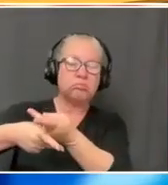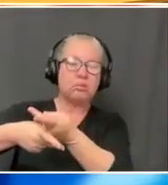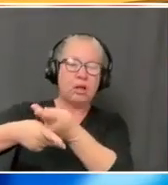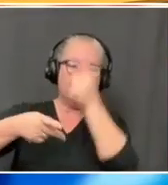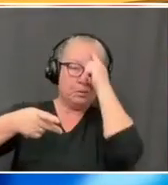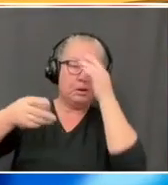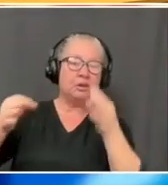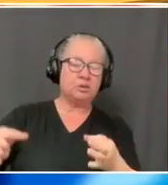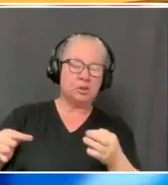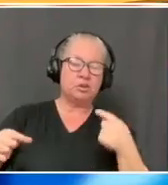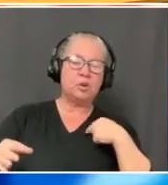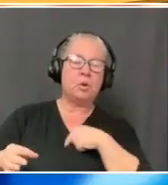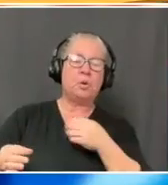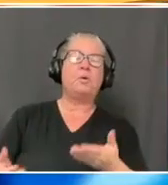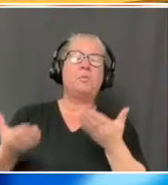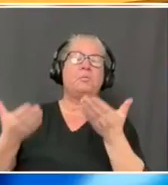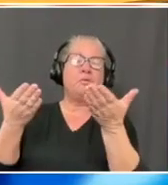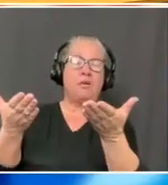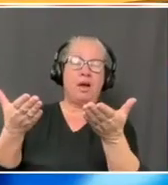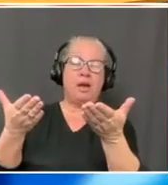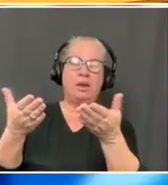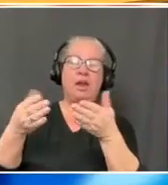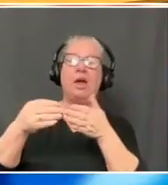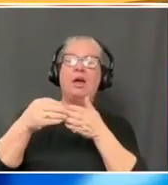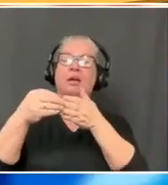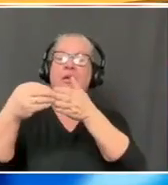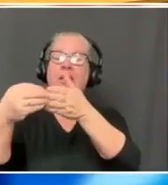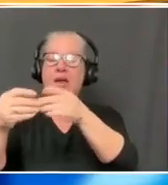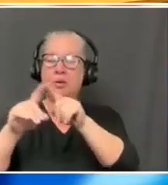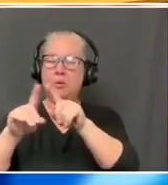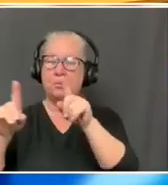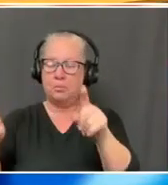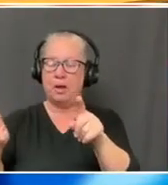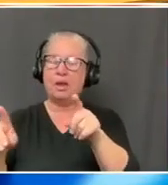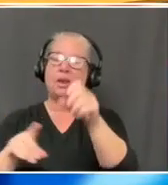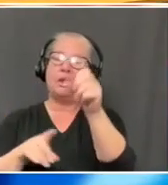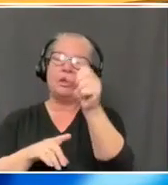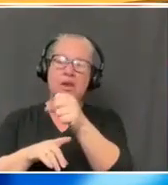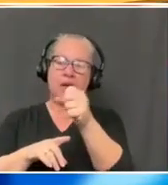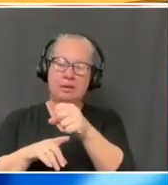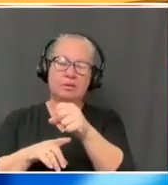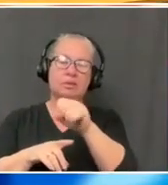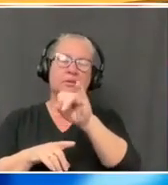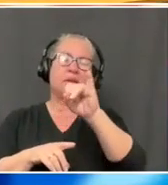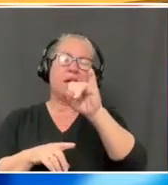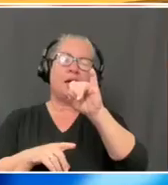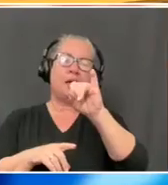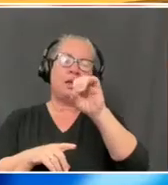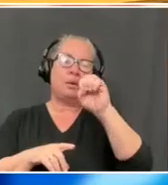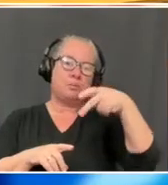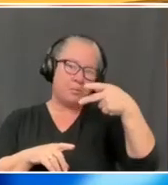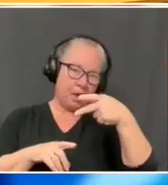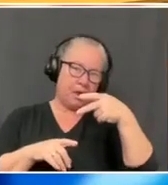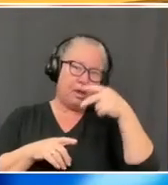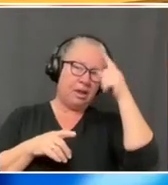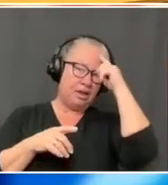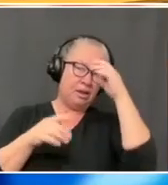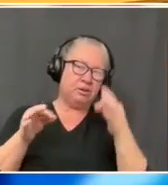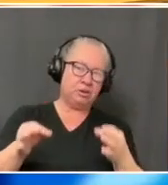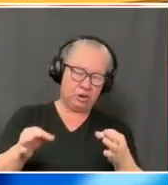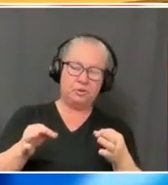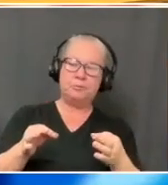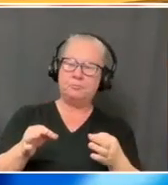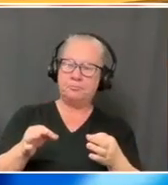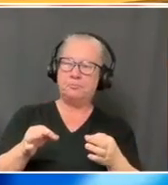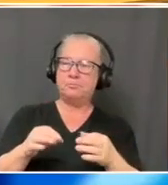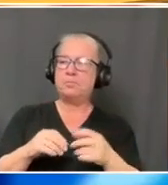provide guidance information, but it is an IEP team decision. But we can break down those costs further so folks can see where. Yeah,